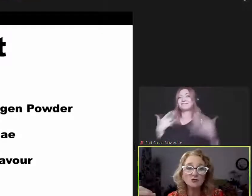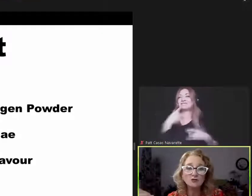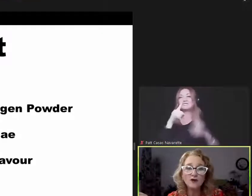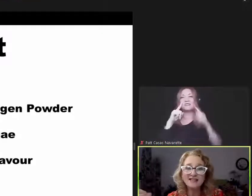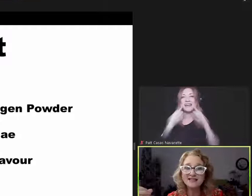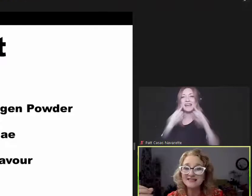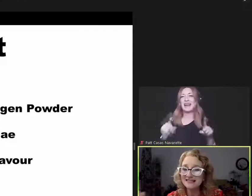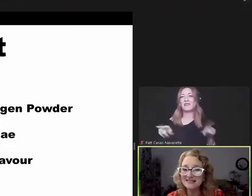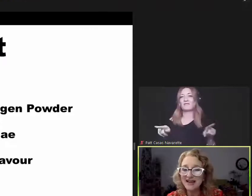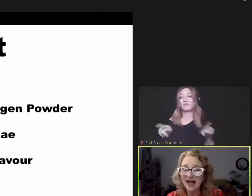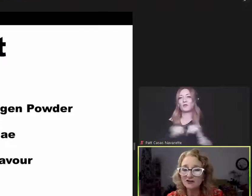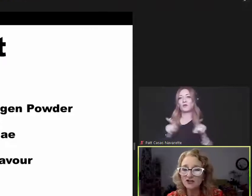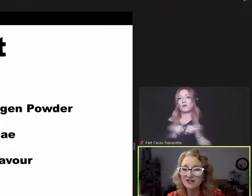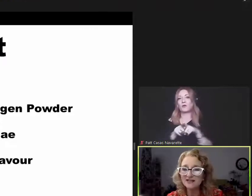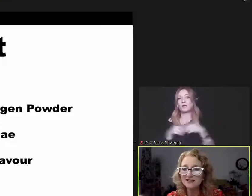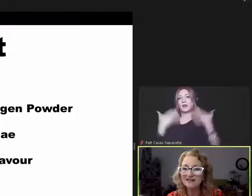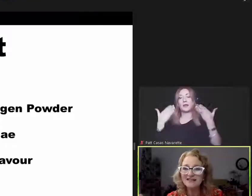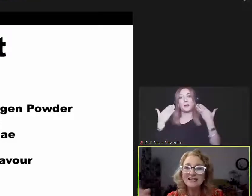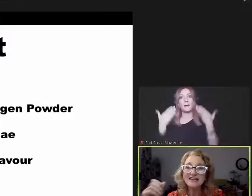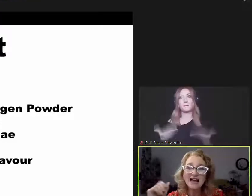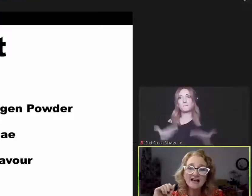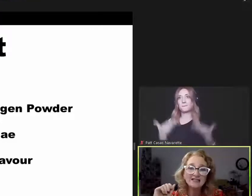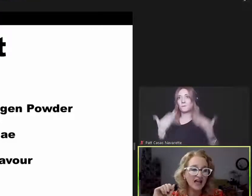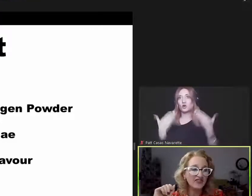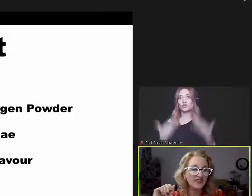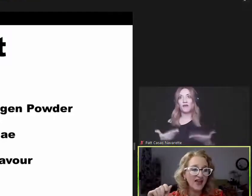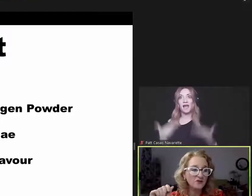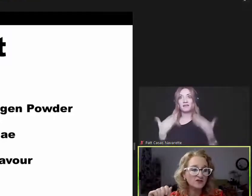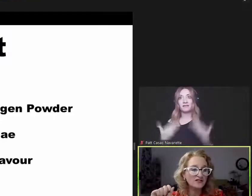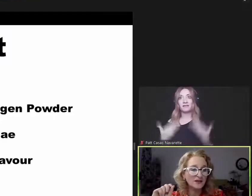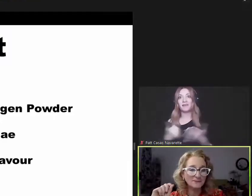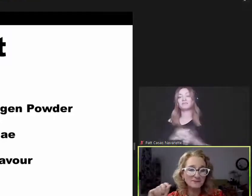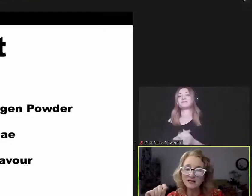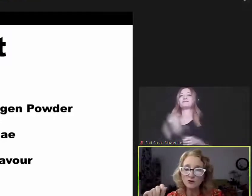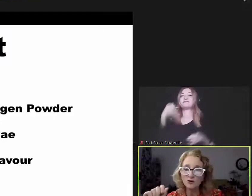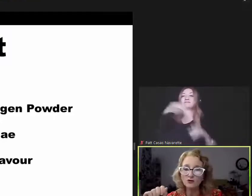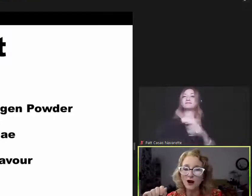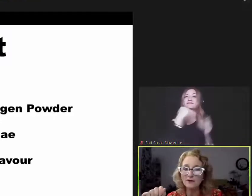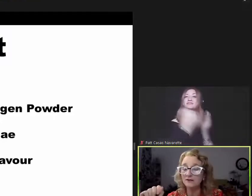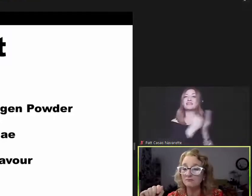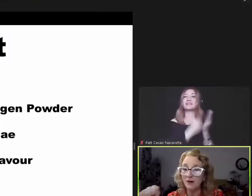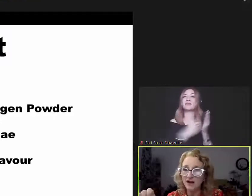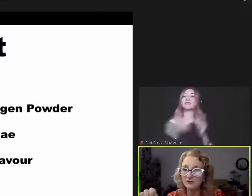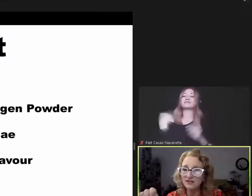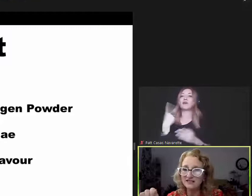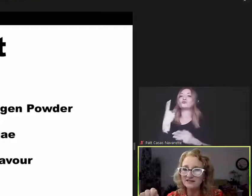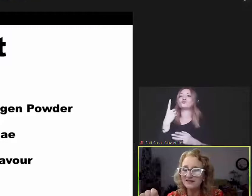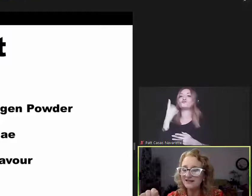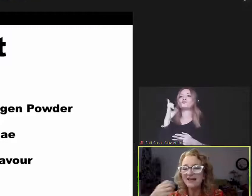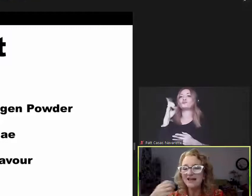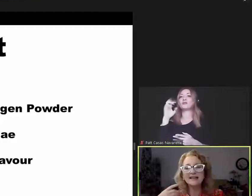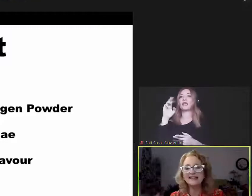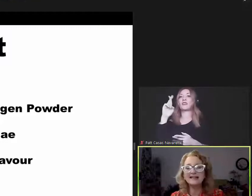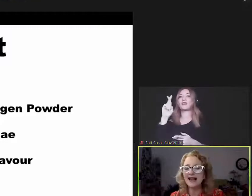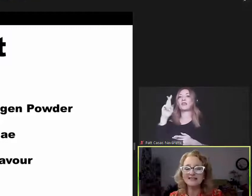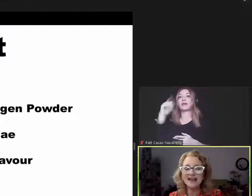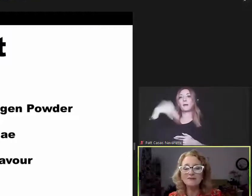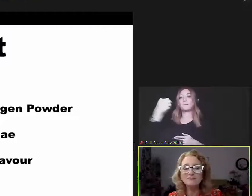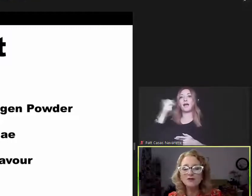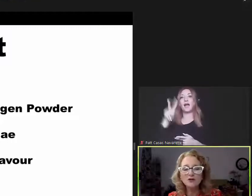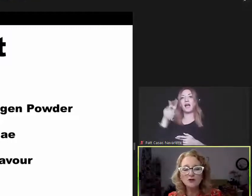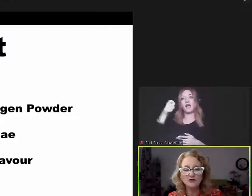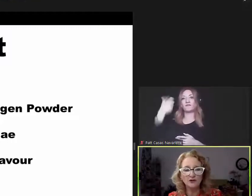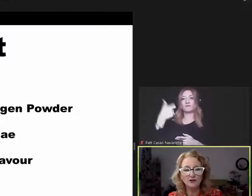contains red sea algae. It has 1,000 micrograms of biotin, and it has